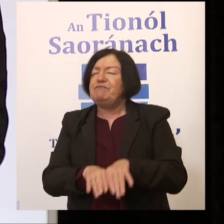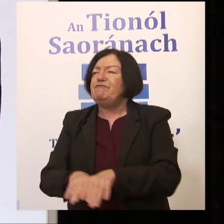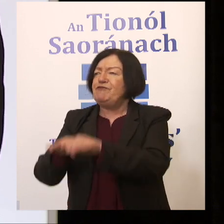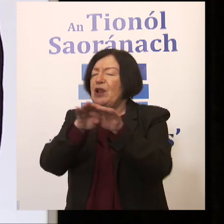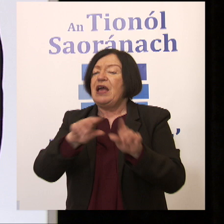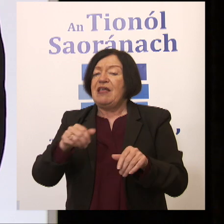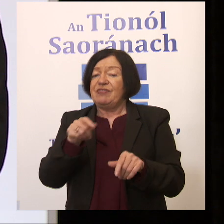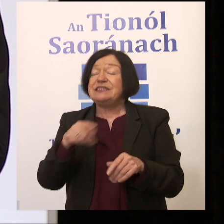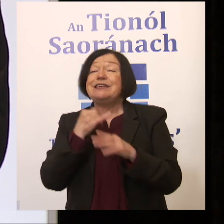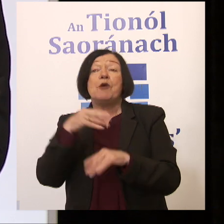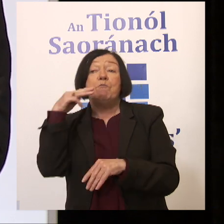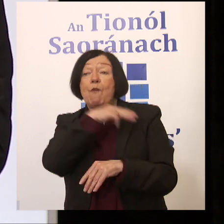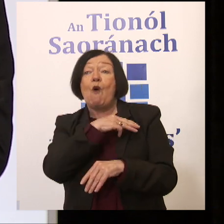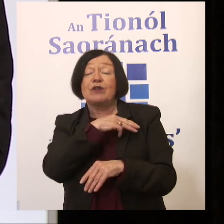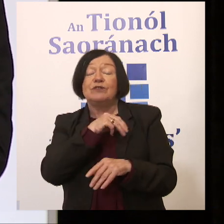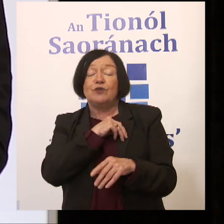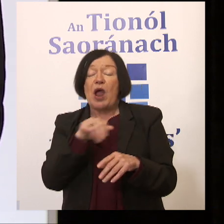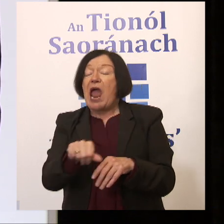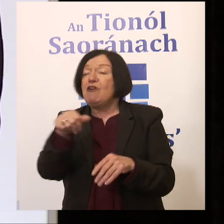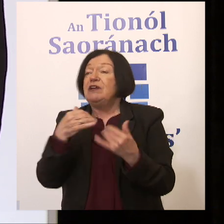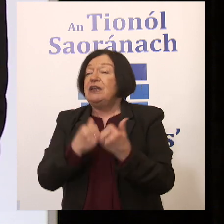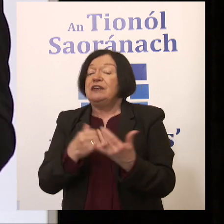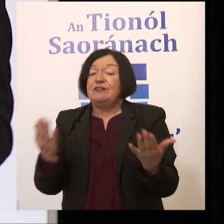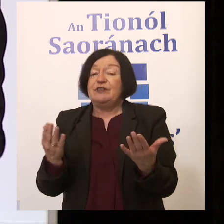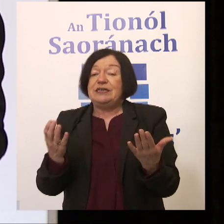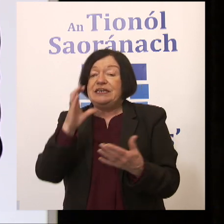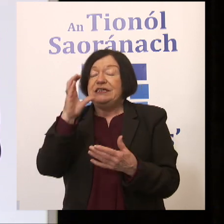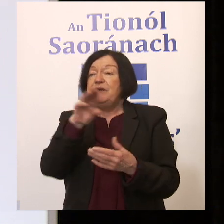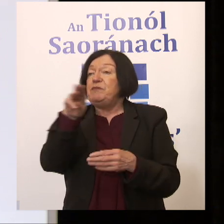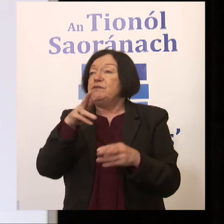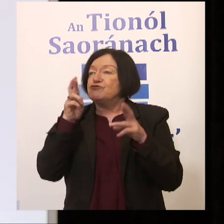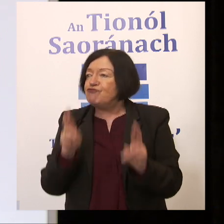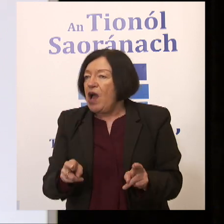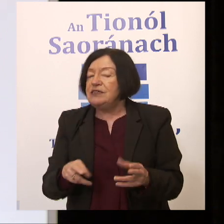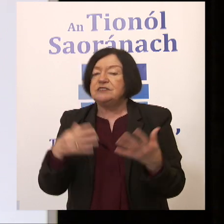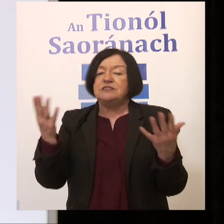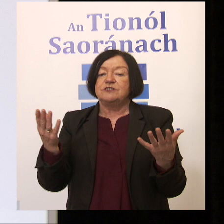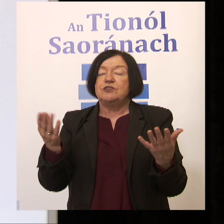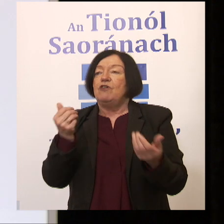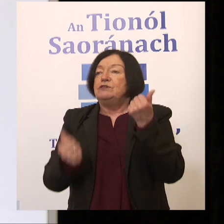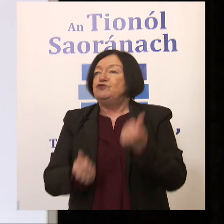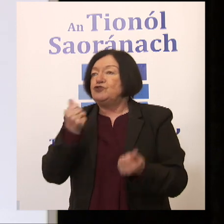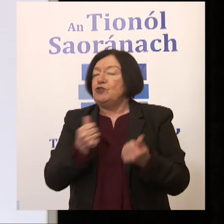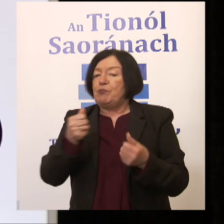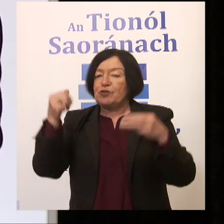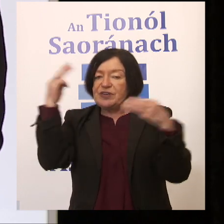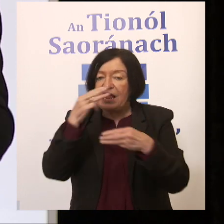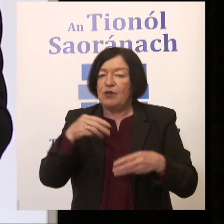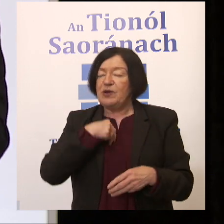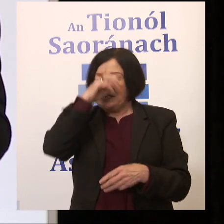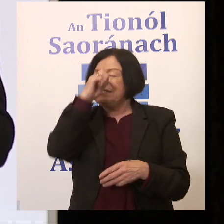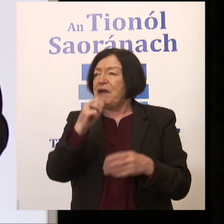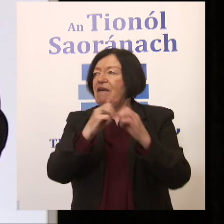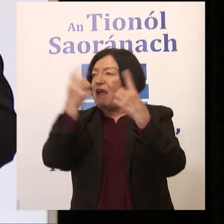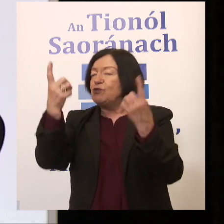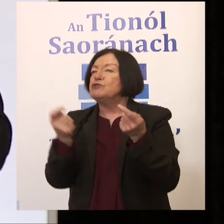certainly might be important with regard to areas, for example, in terms of citizens' rights, for example, or judicial protection, that we might expect